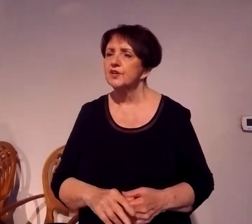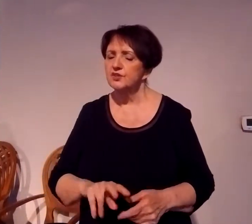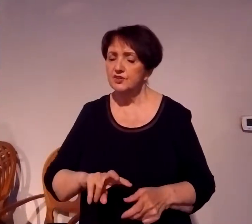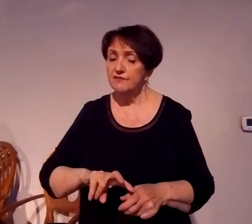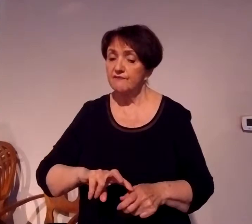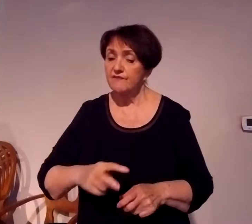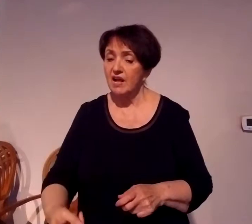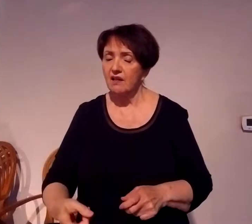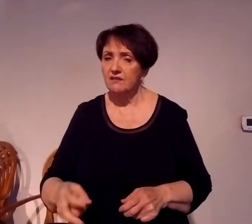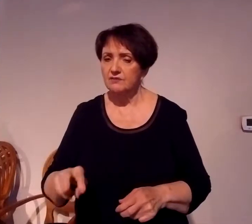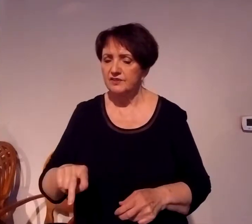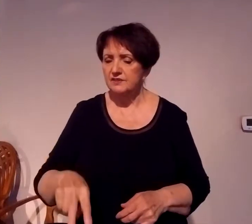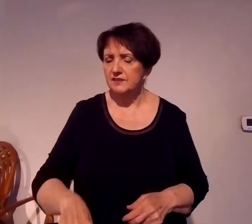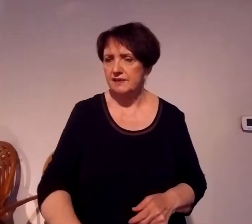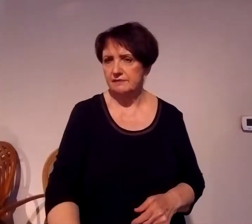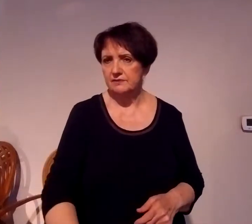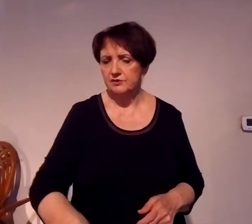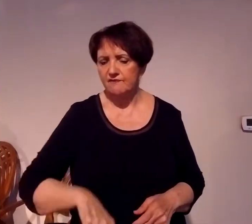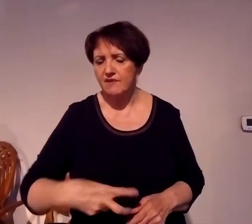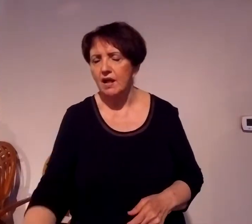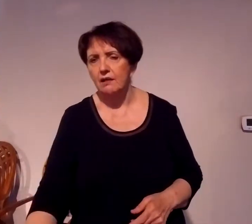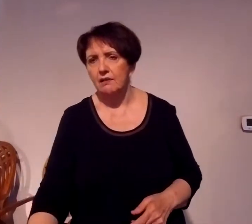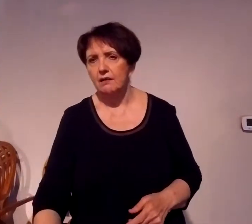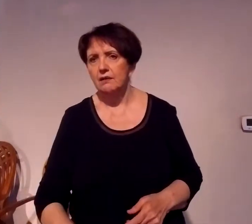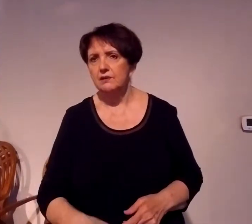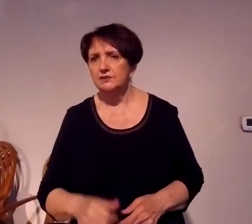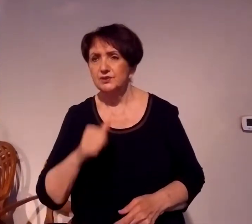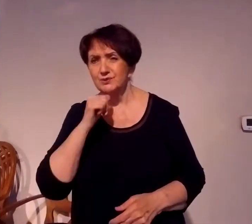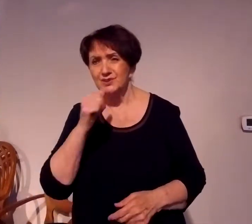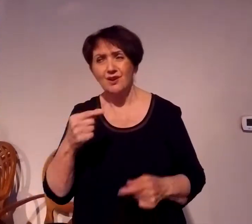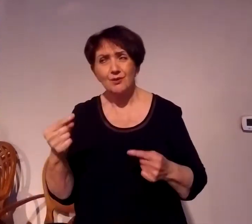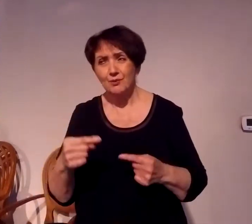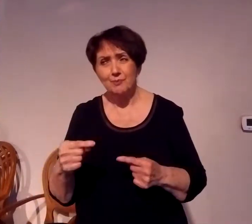stairs. She wasn't really all that hurt.